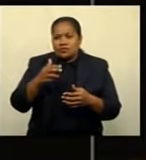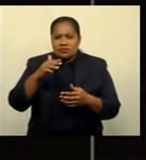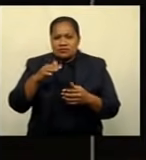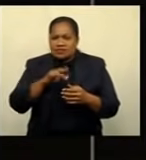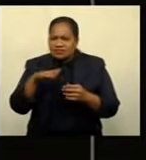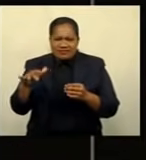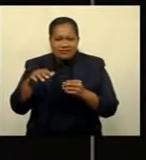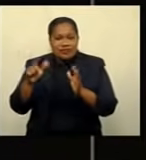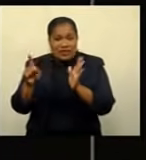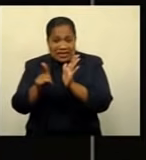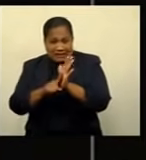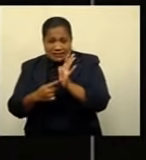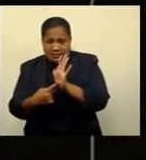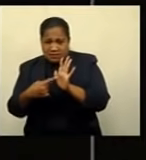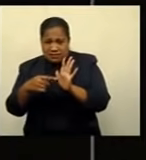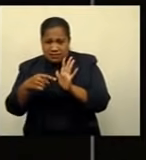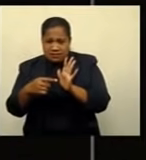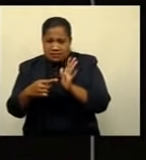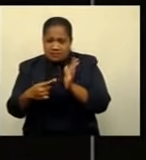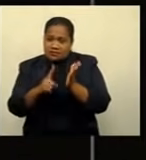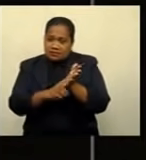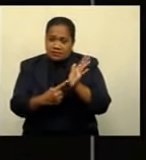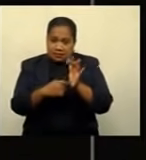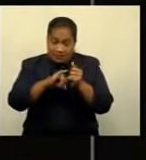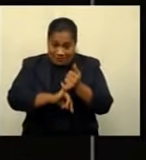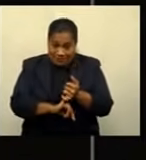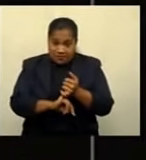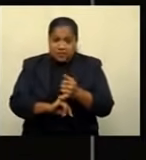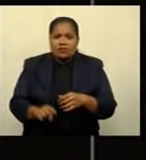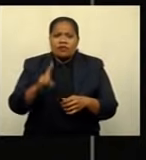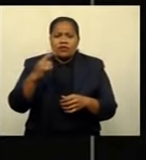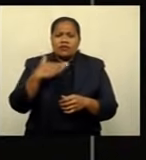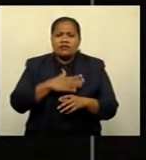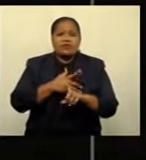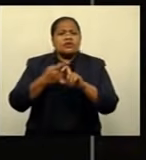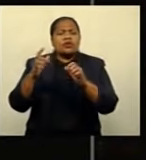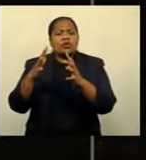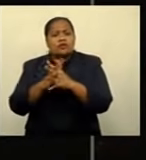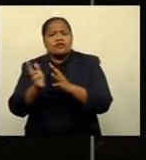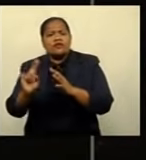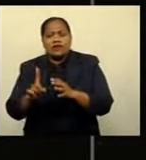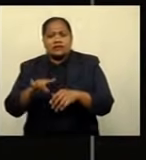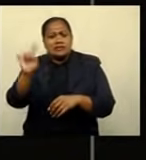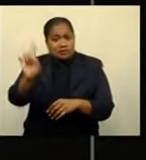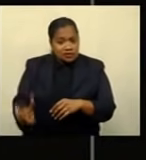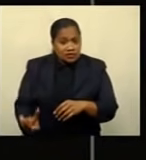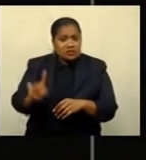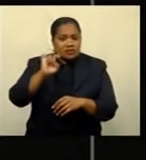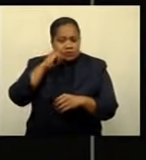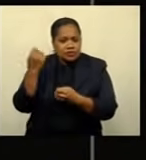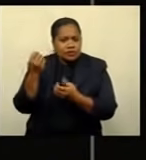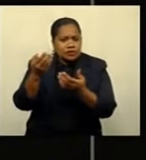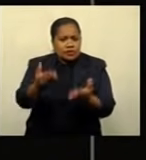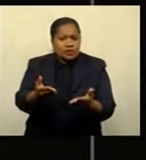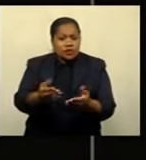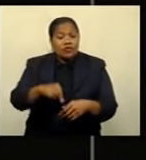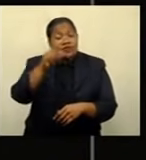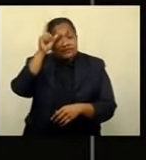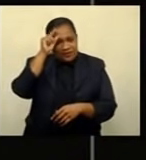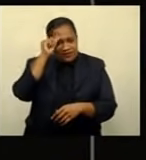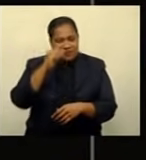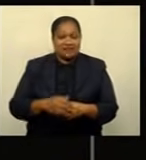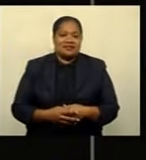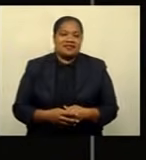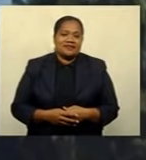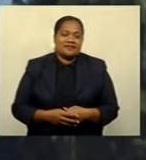of 16.34 cents per unit of 100 kilowatts of electricity will also be given to eligible Fijians.